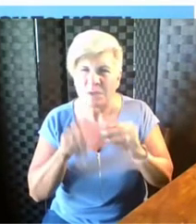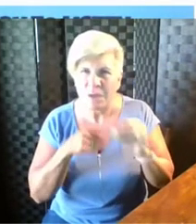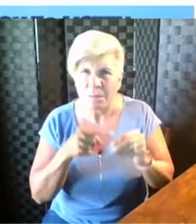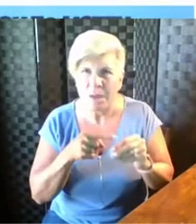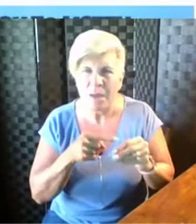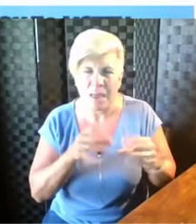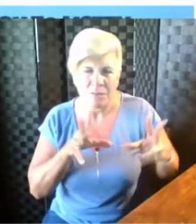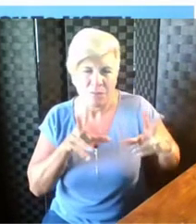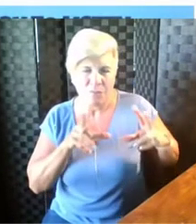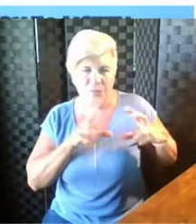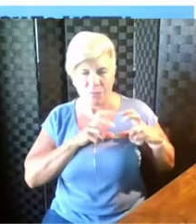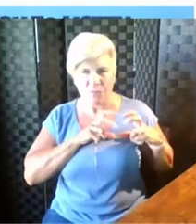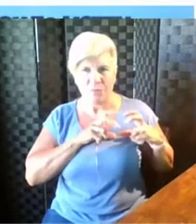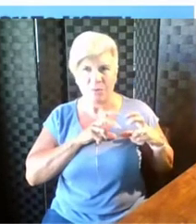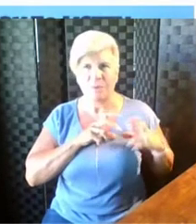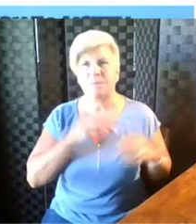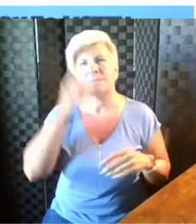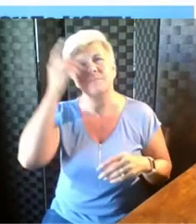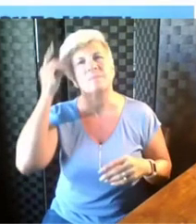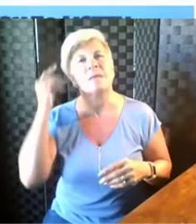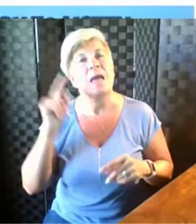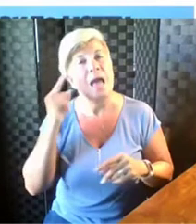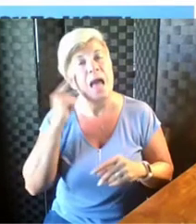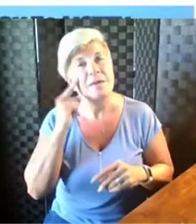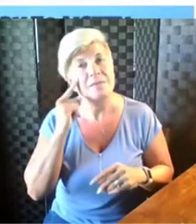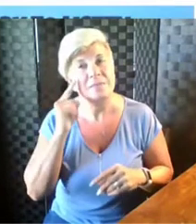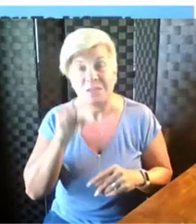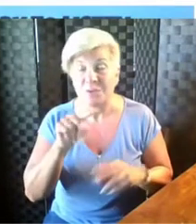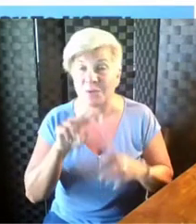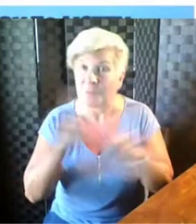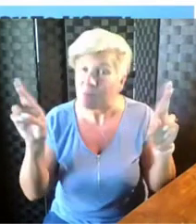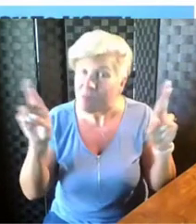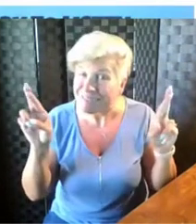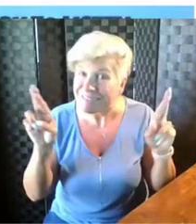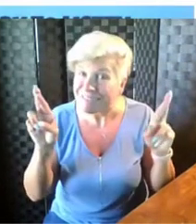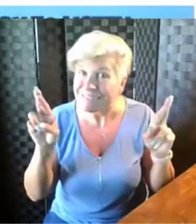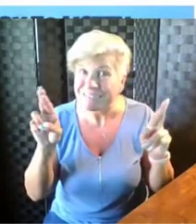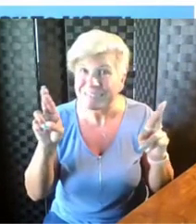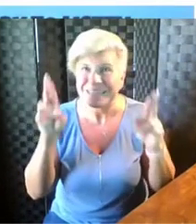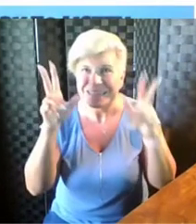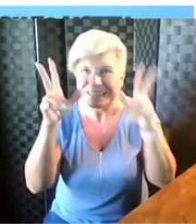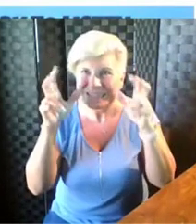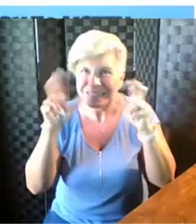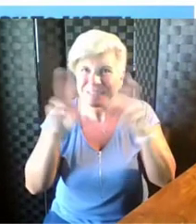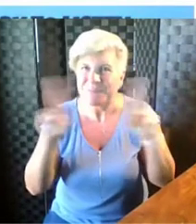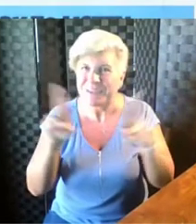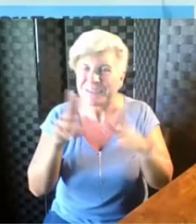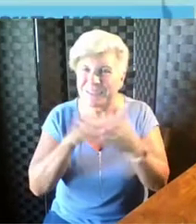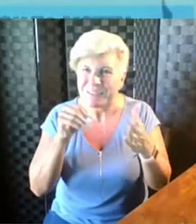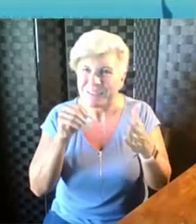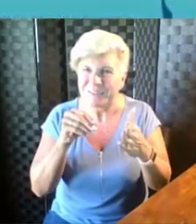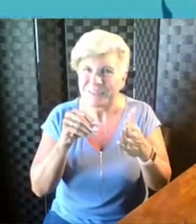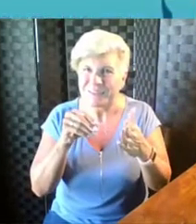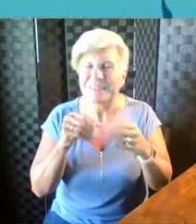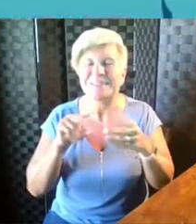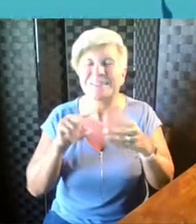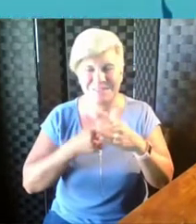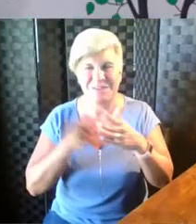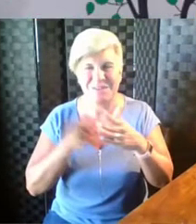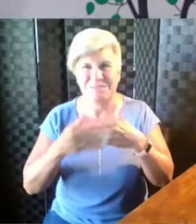and take it in. So I think that your mindset is ready. You are ready to listen, ready to learn, so let's get